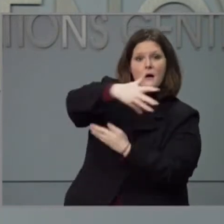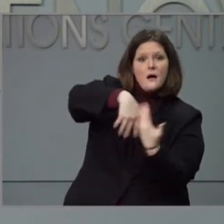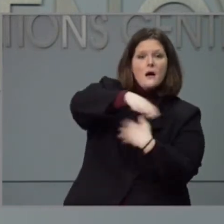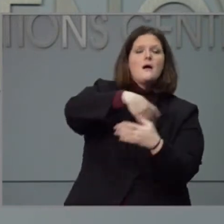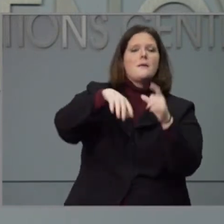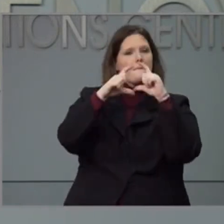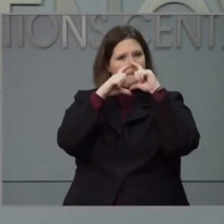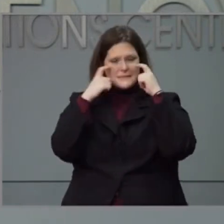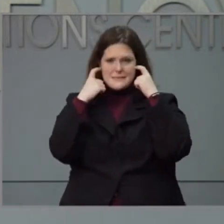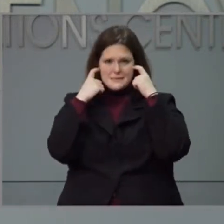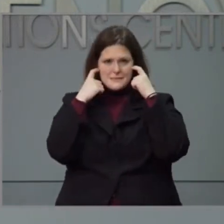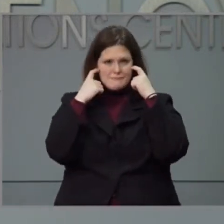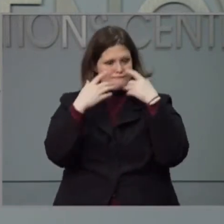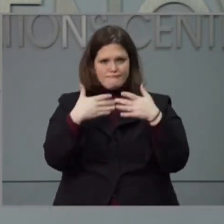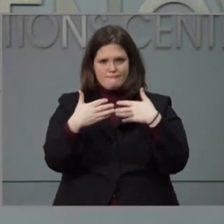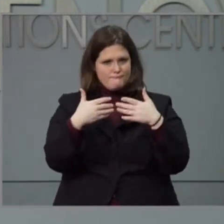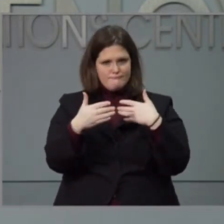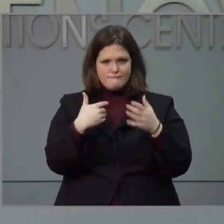message we want everyone to hear.